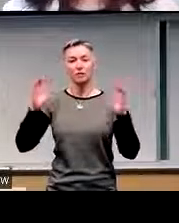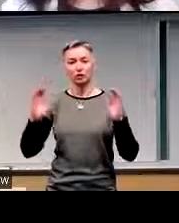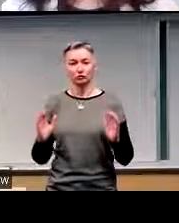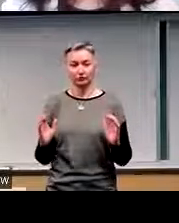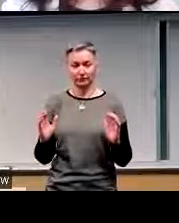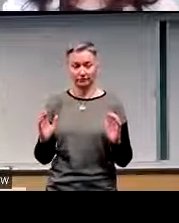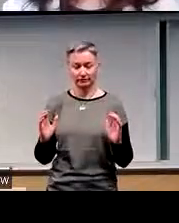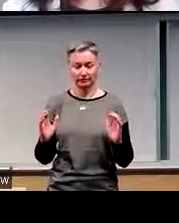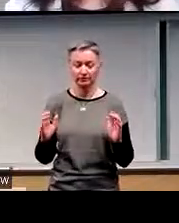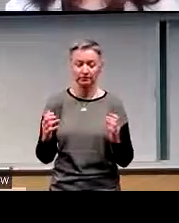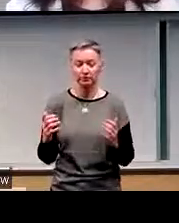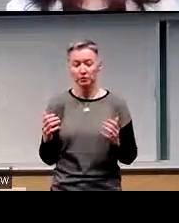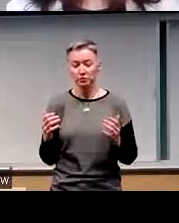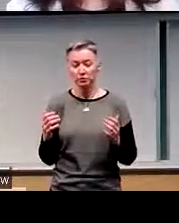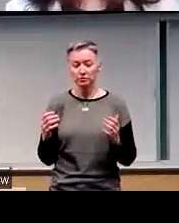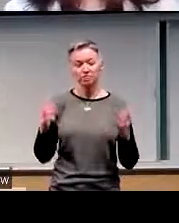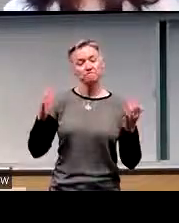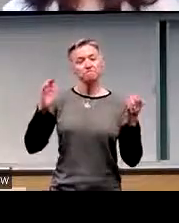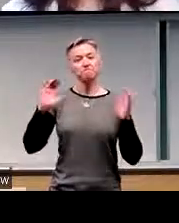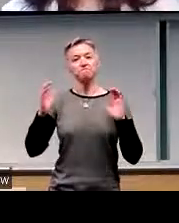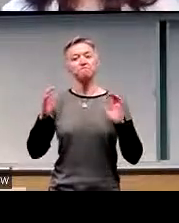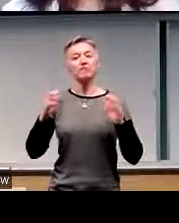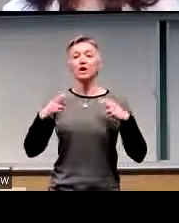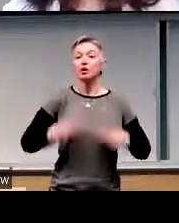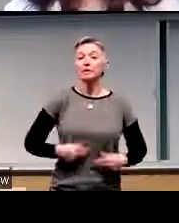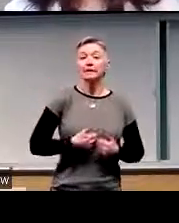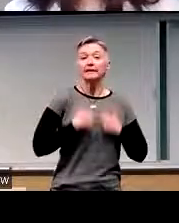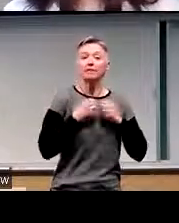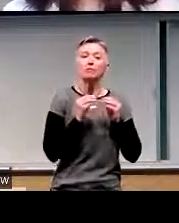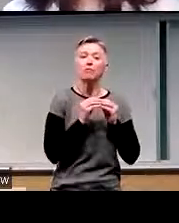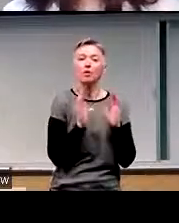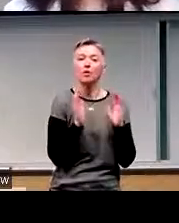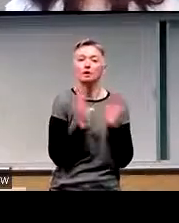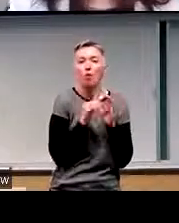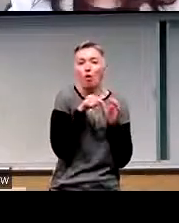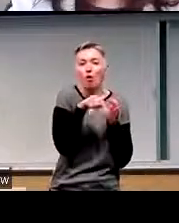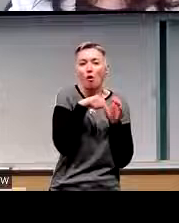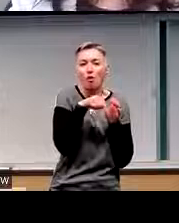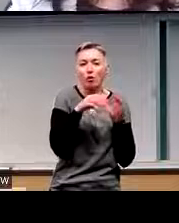groups to humans living in small-scale forager societies.